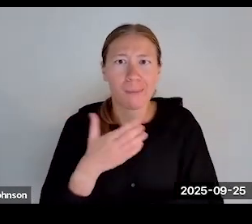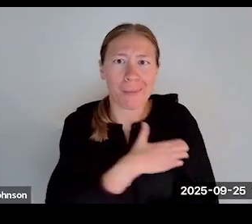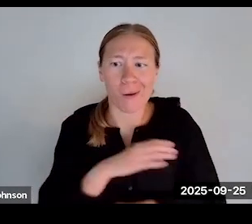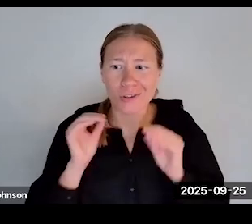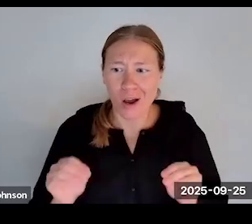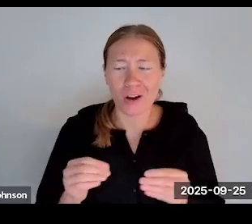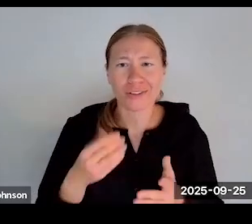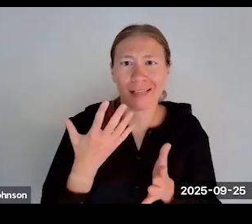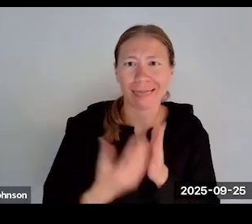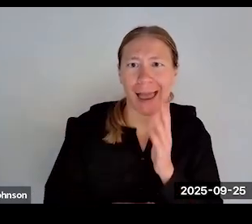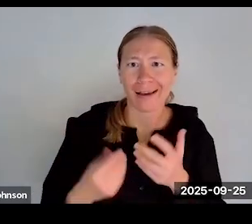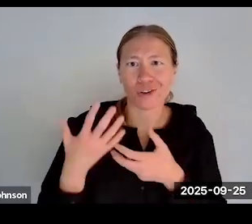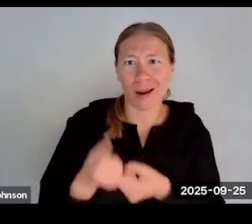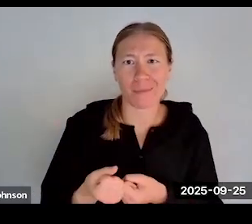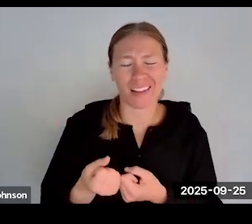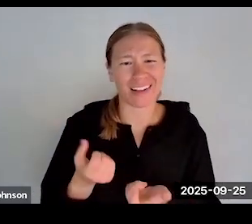argument.